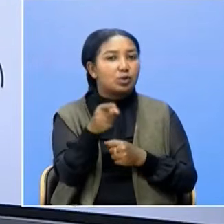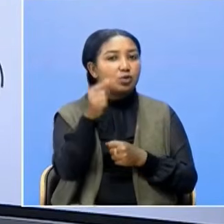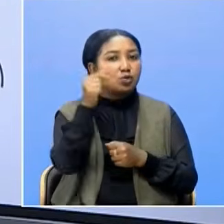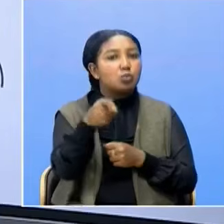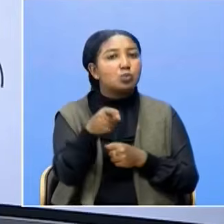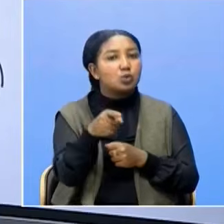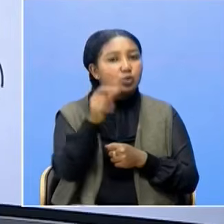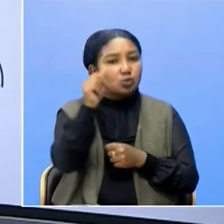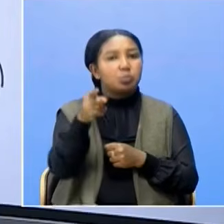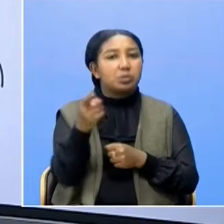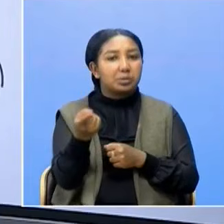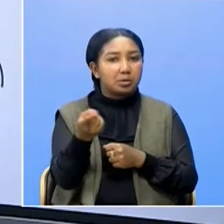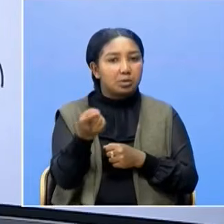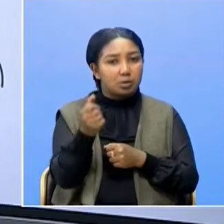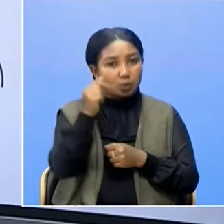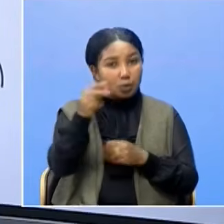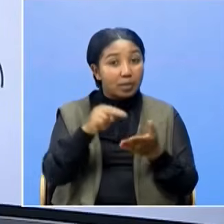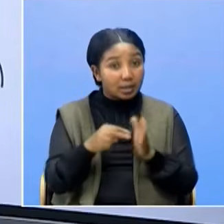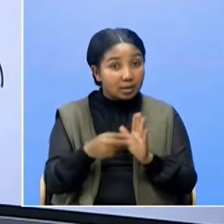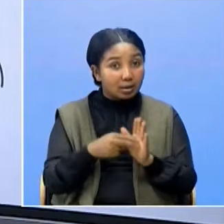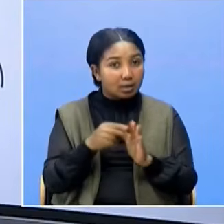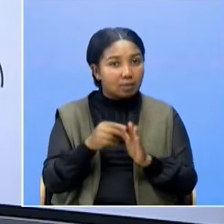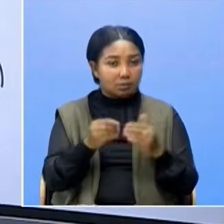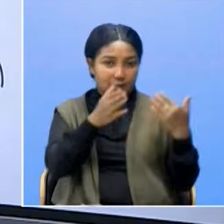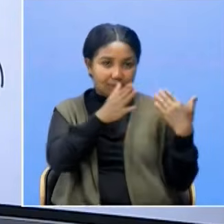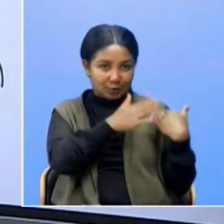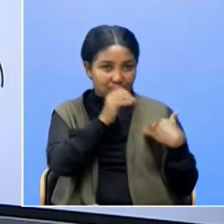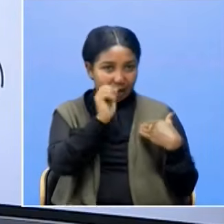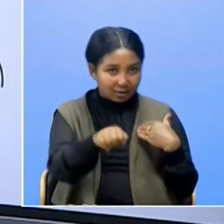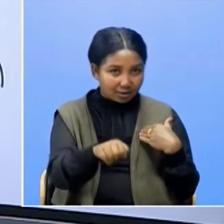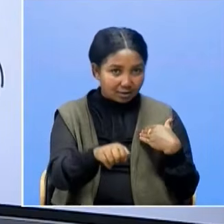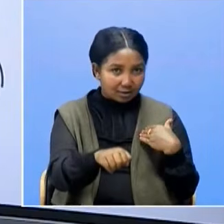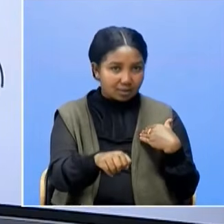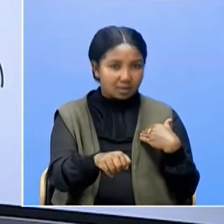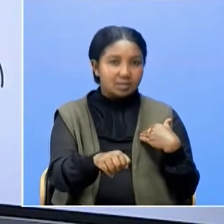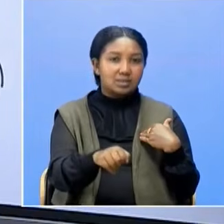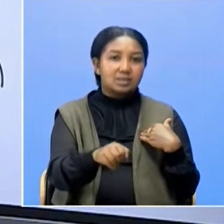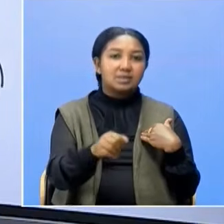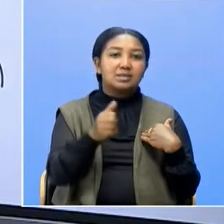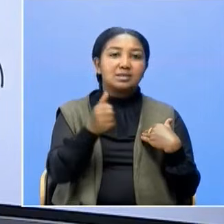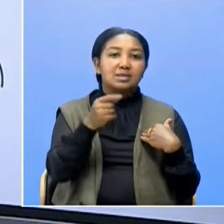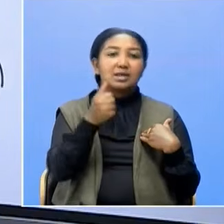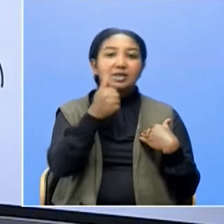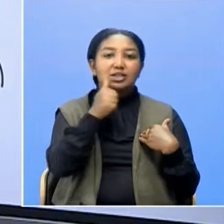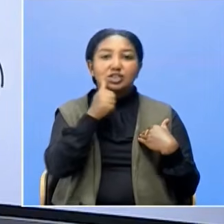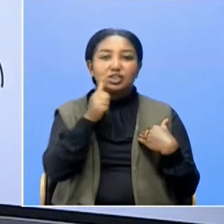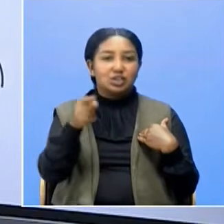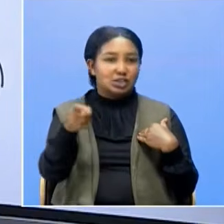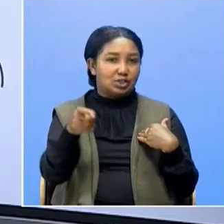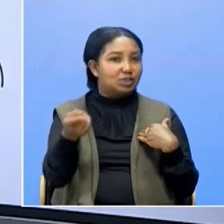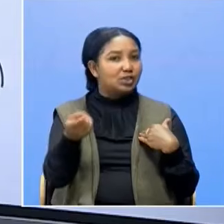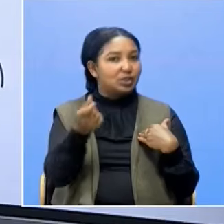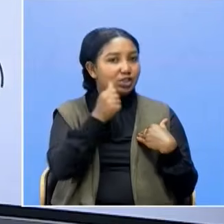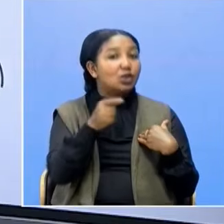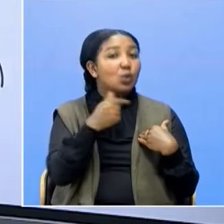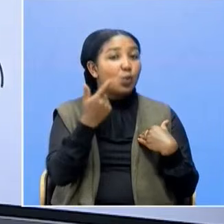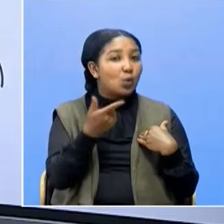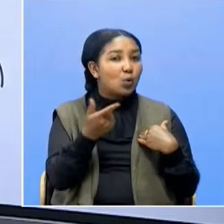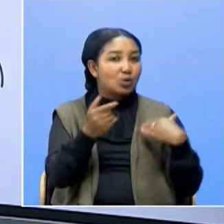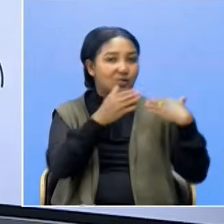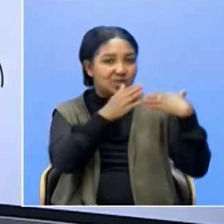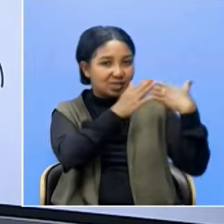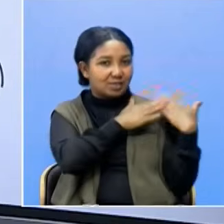what? Have you. Now that means you are the subject. Or when we talk about the girl, has she. Now we are making her